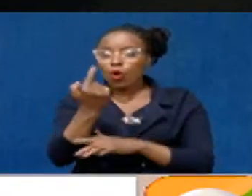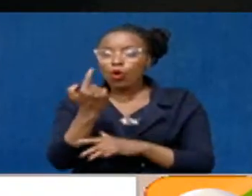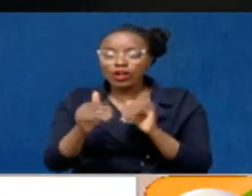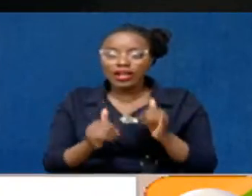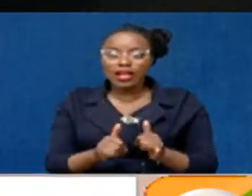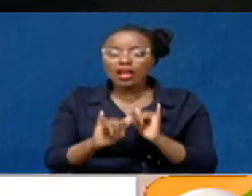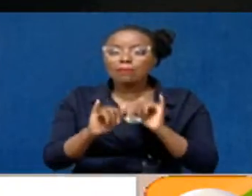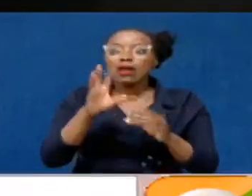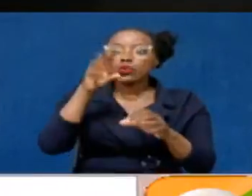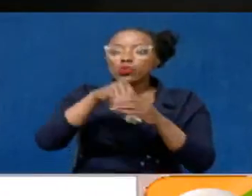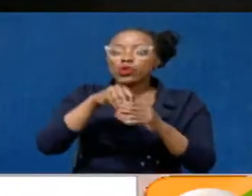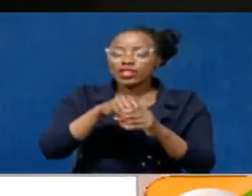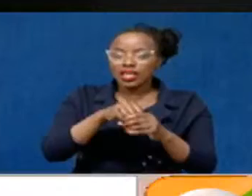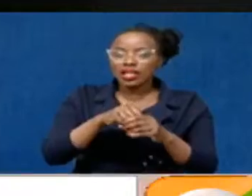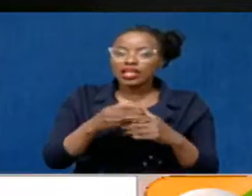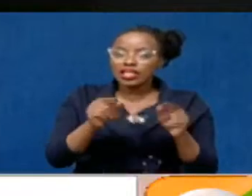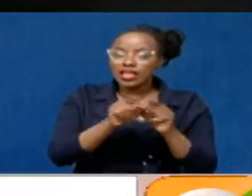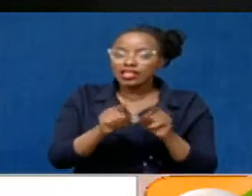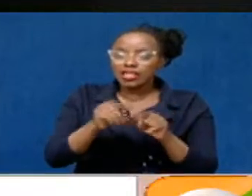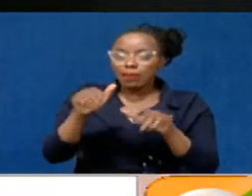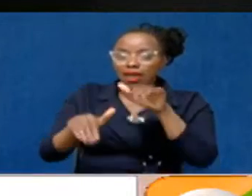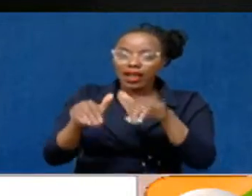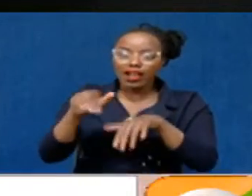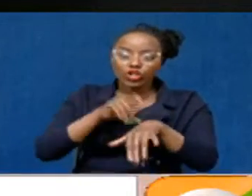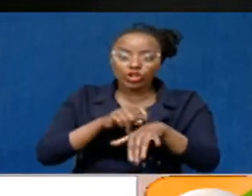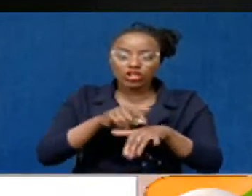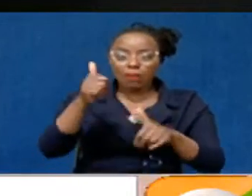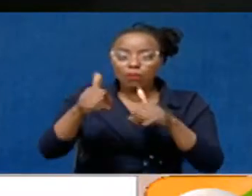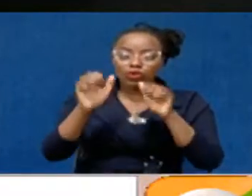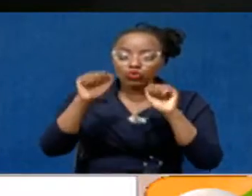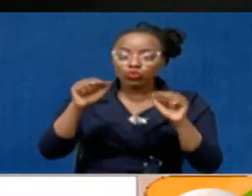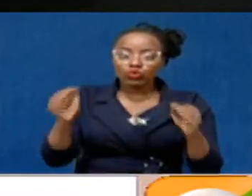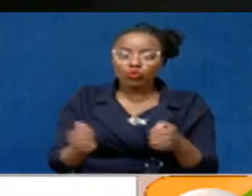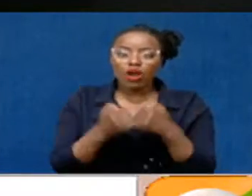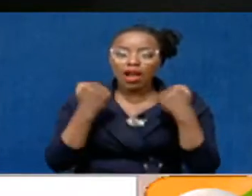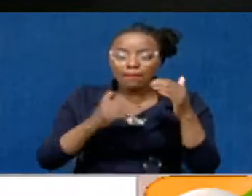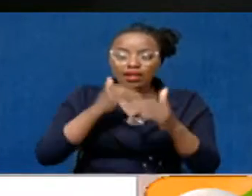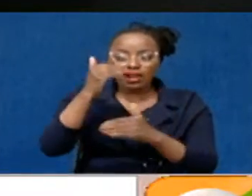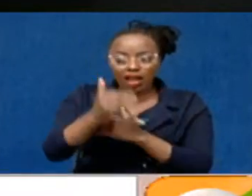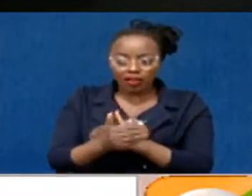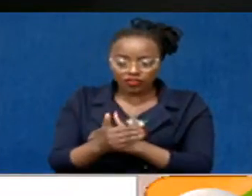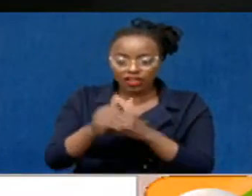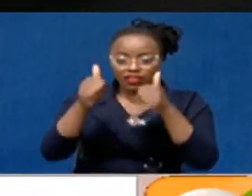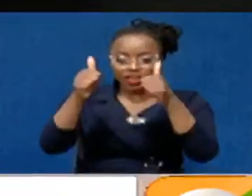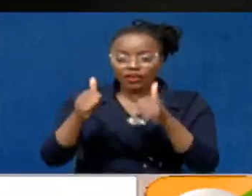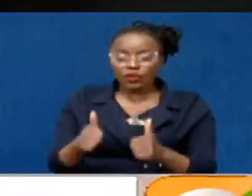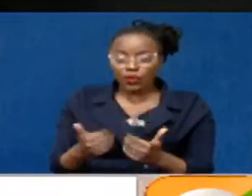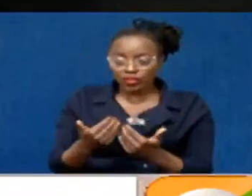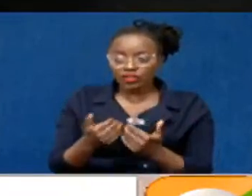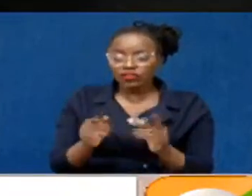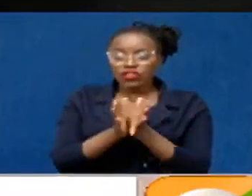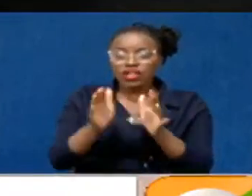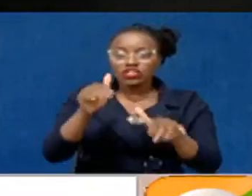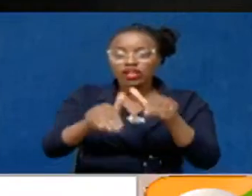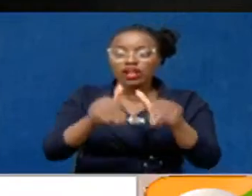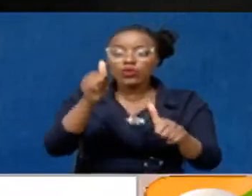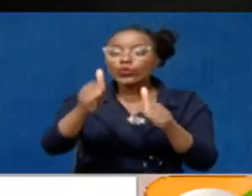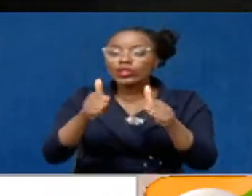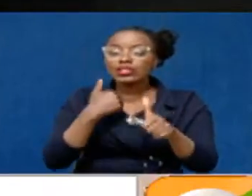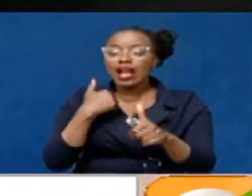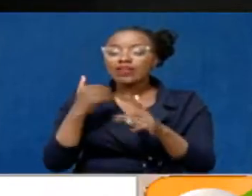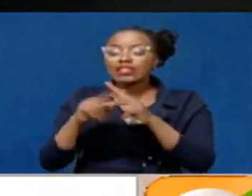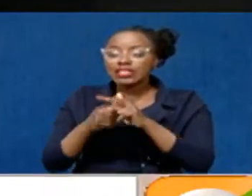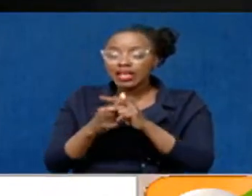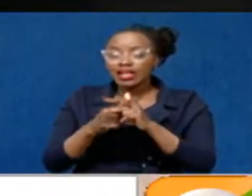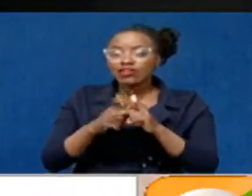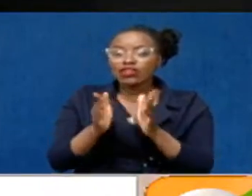within the said election period, which would take place after the notice of the general election that marks the